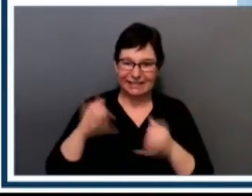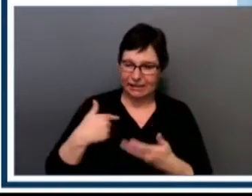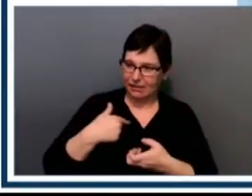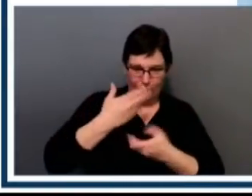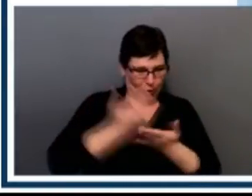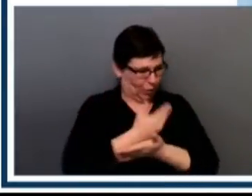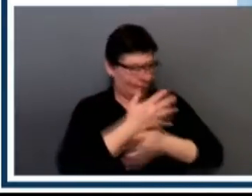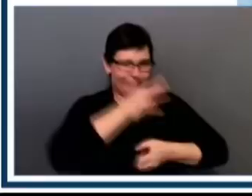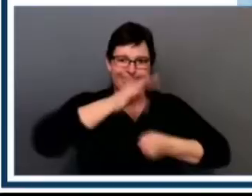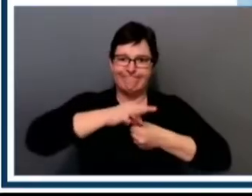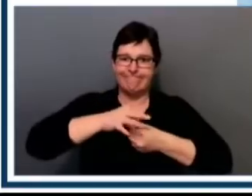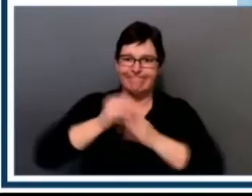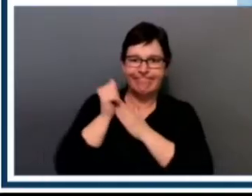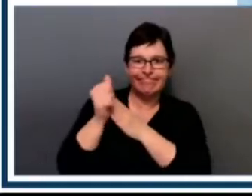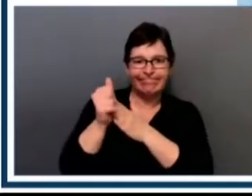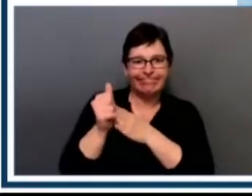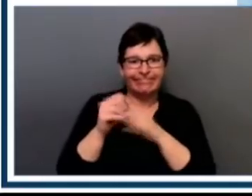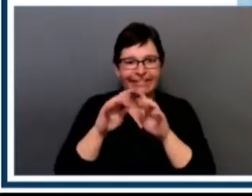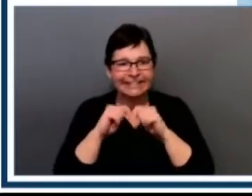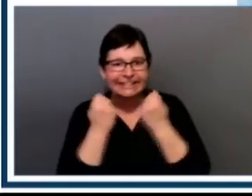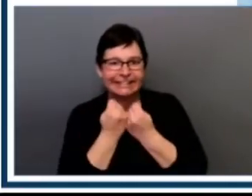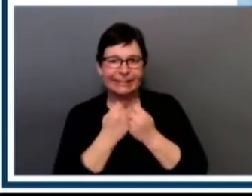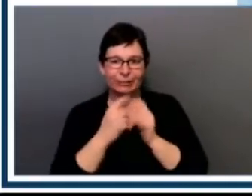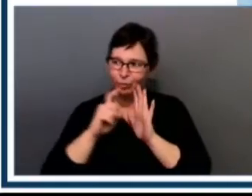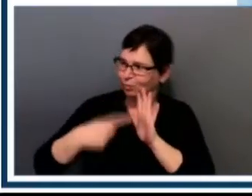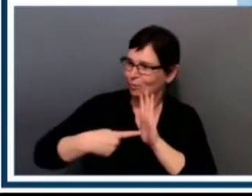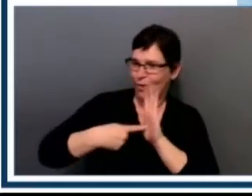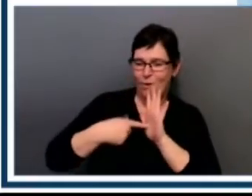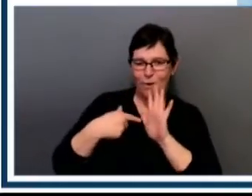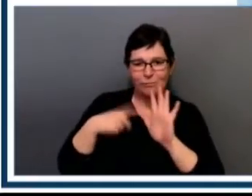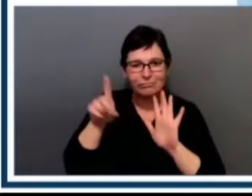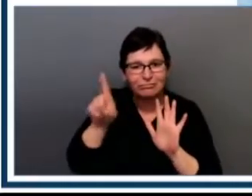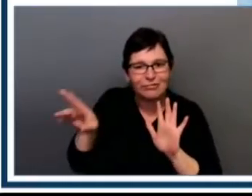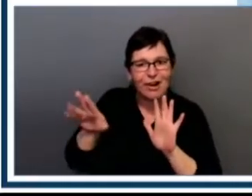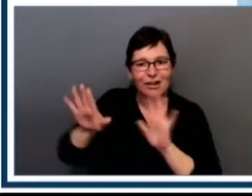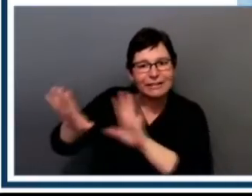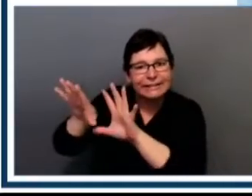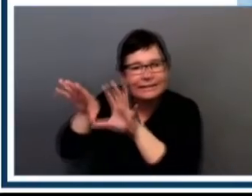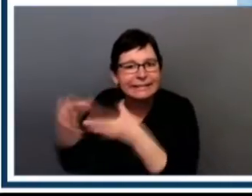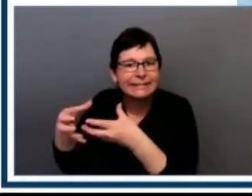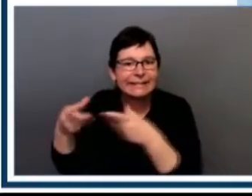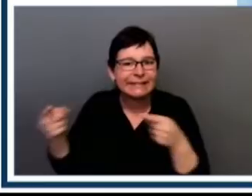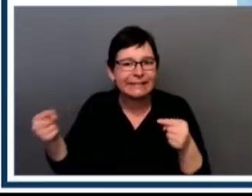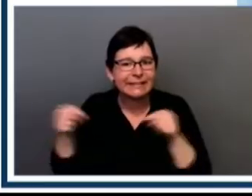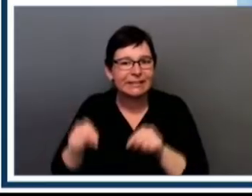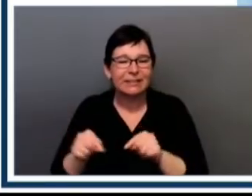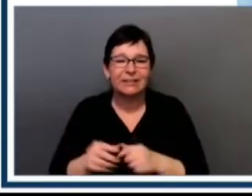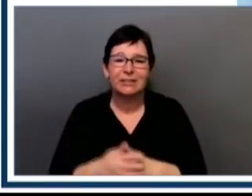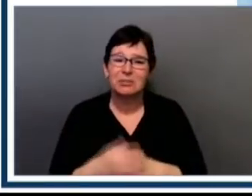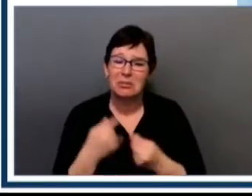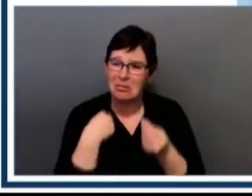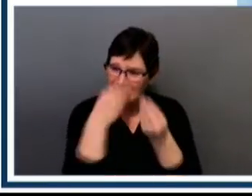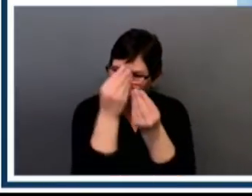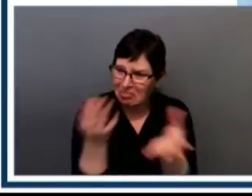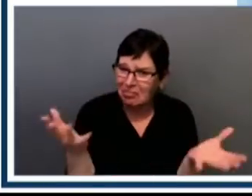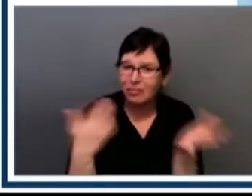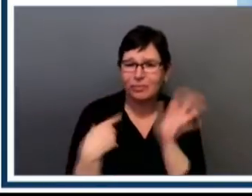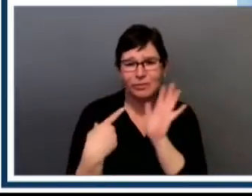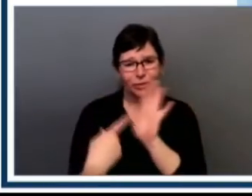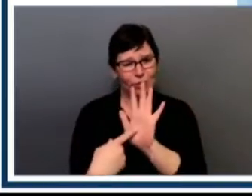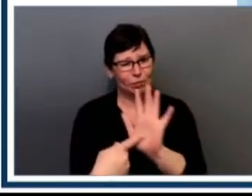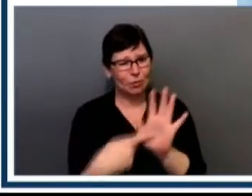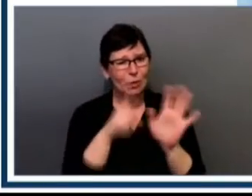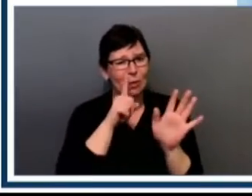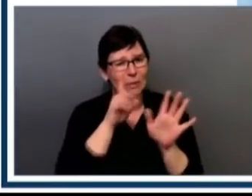tell you this just to try to show you the importance of the role that Dr. Strang and his team have